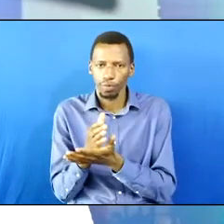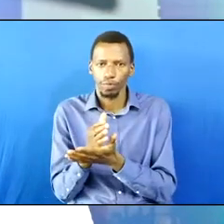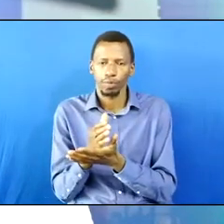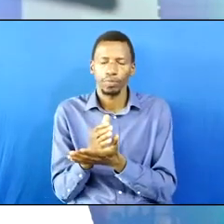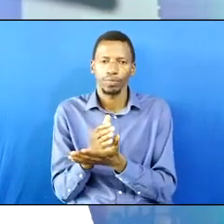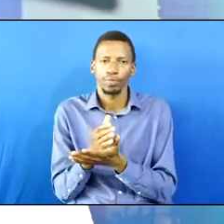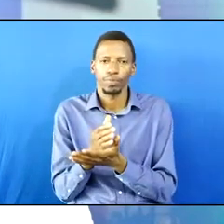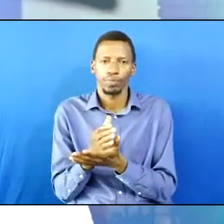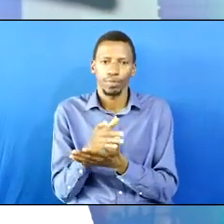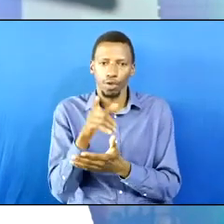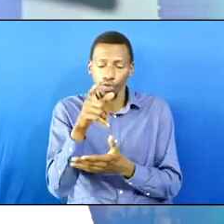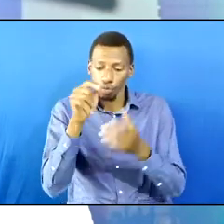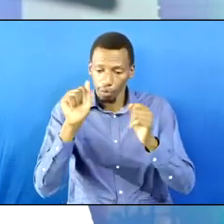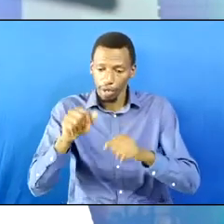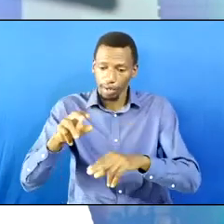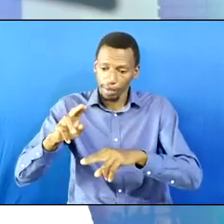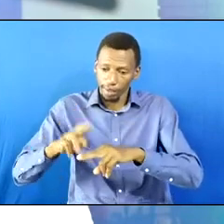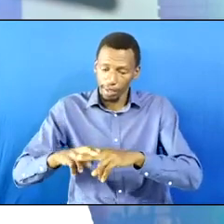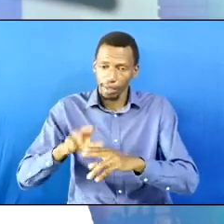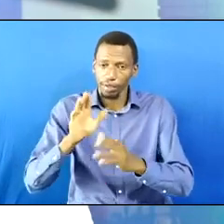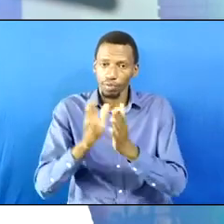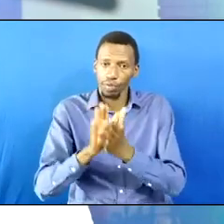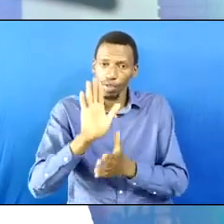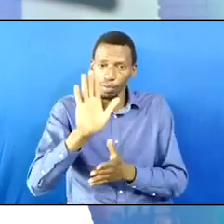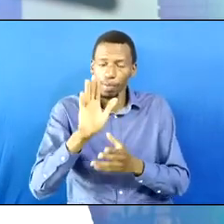with your pastors and talk with them one-on-one.